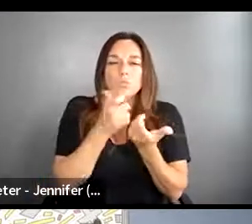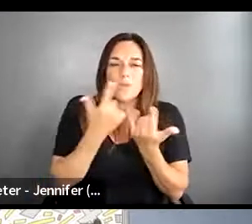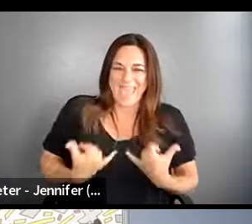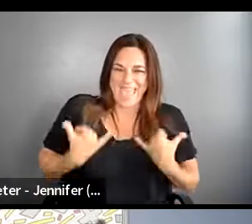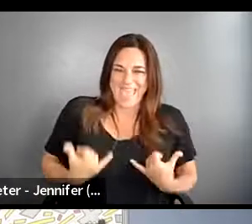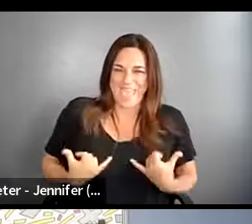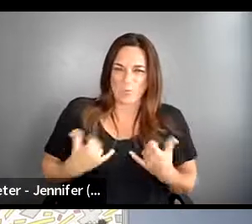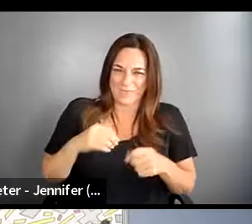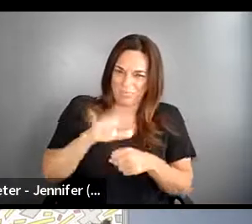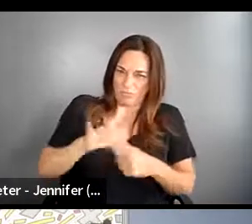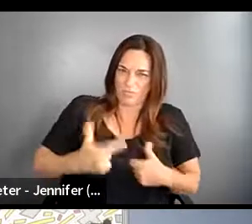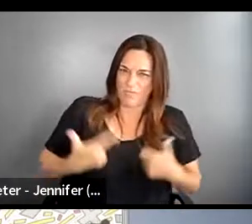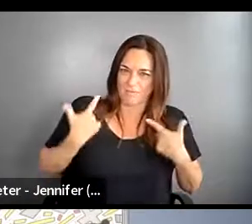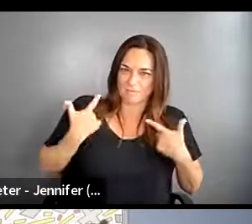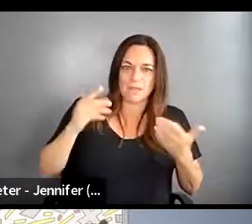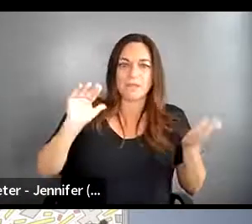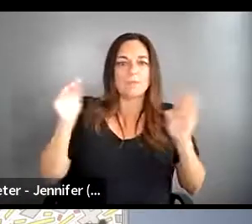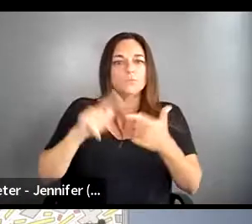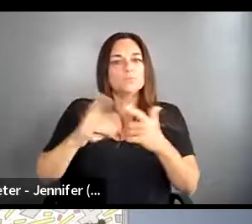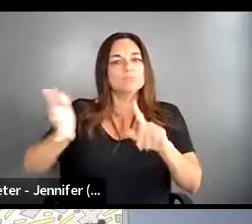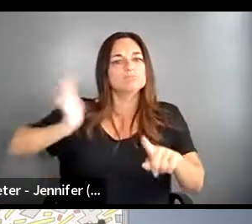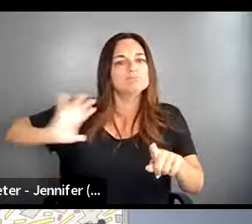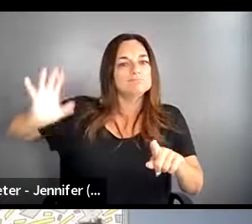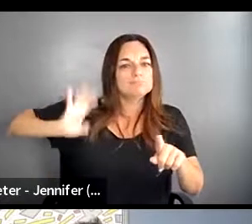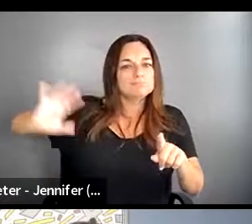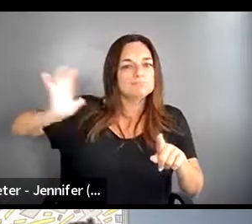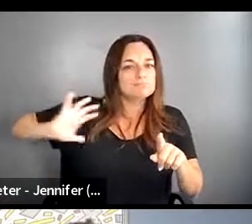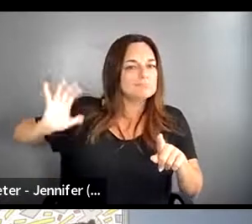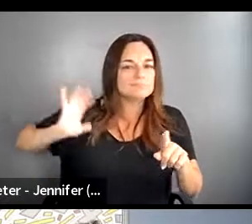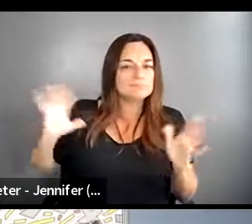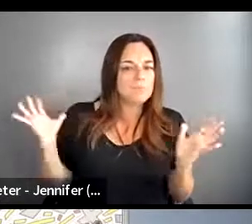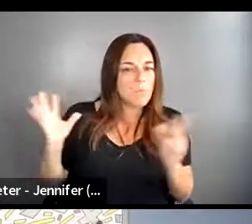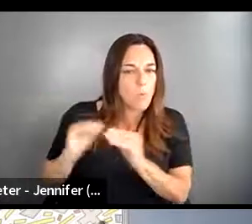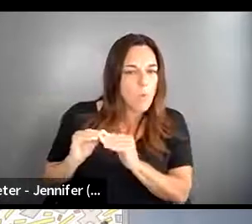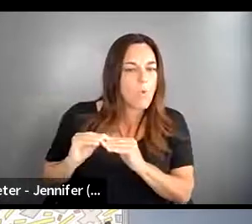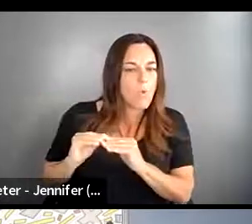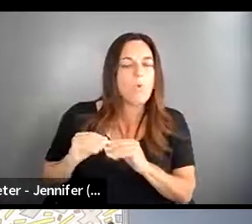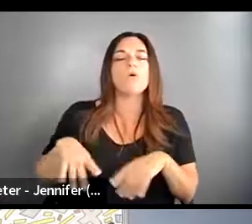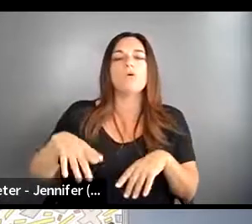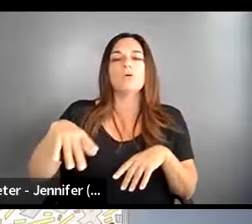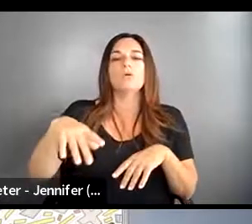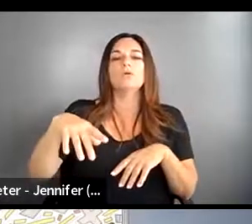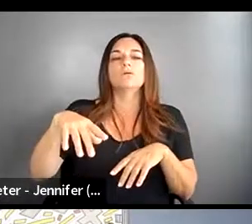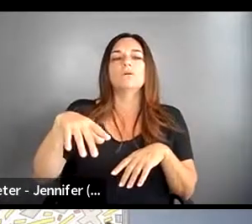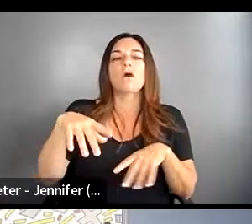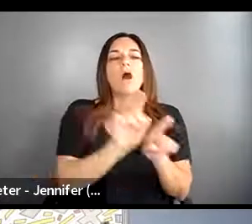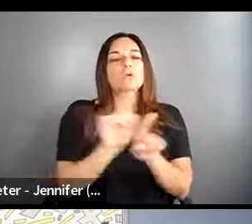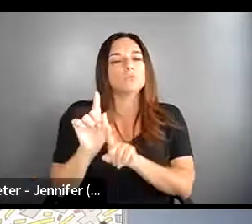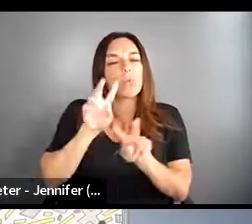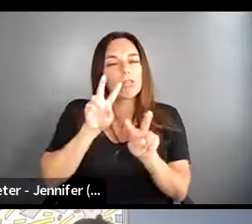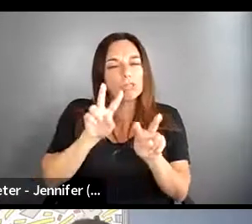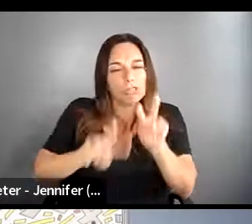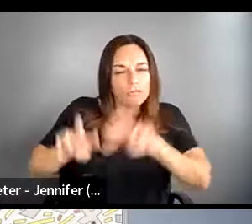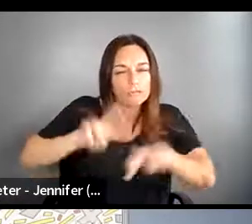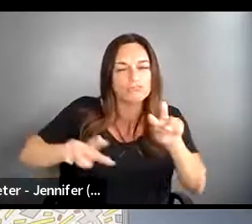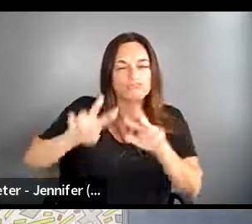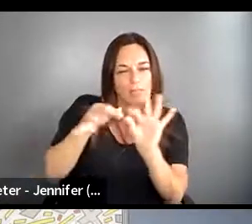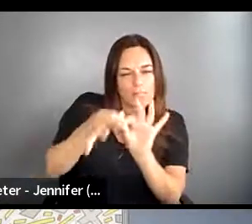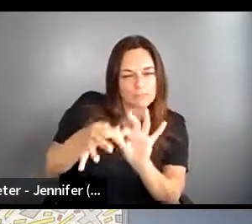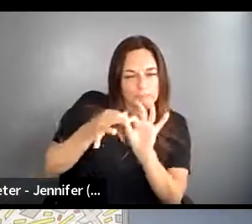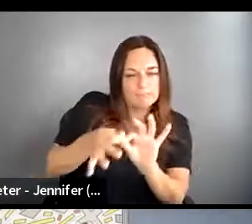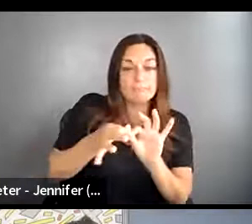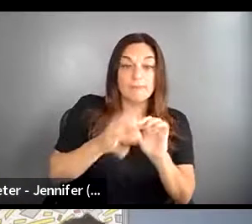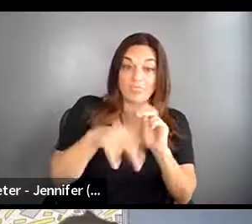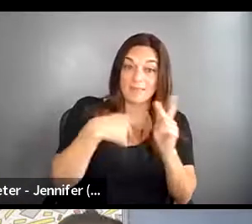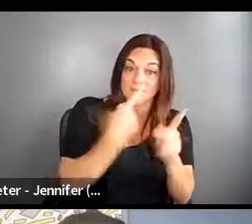in their lives as opposed to what happened in their past. And then also looks at the relationship between the type of employment the person's